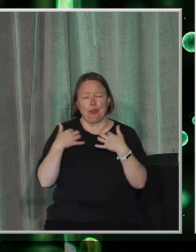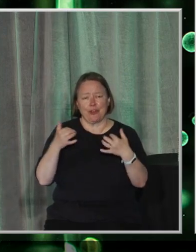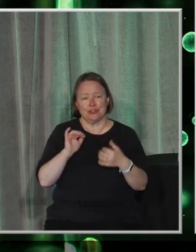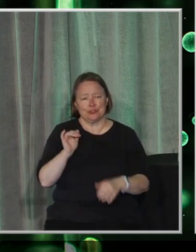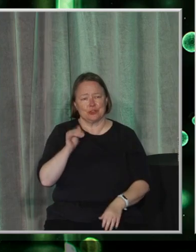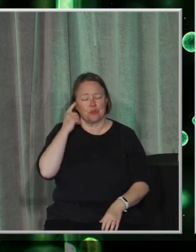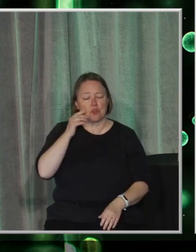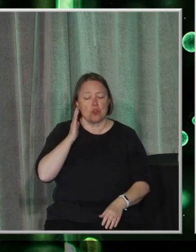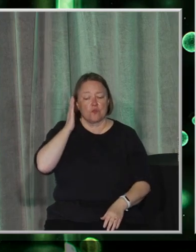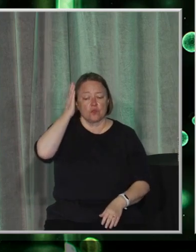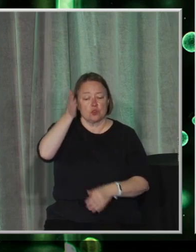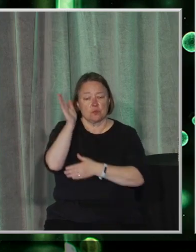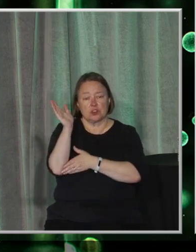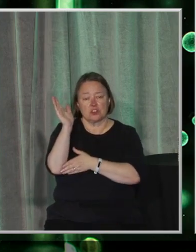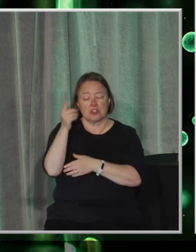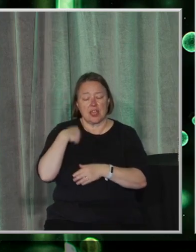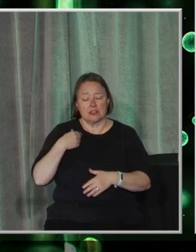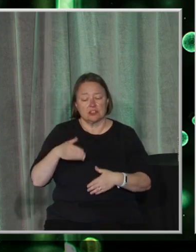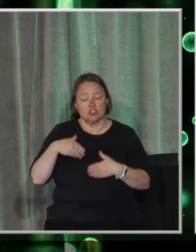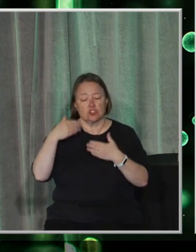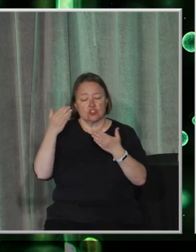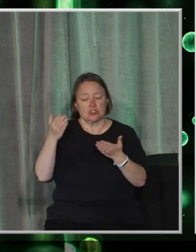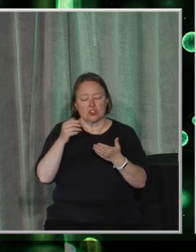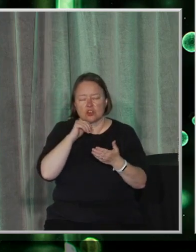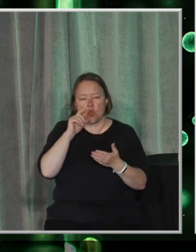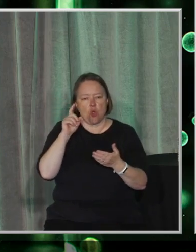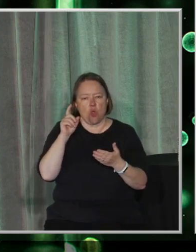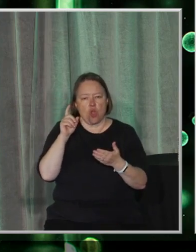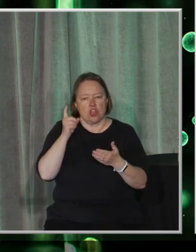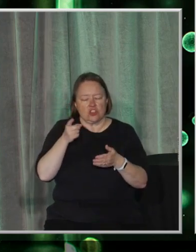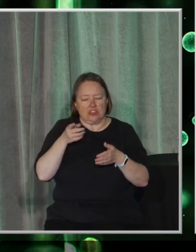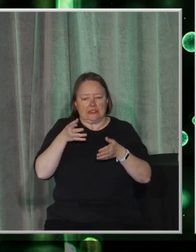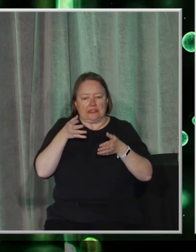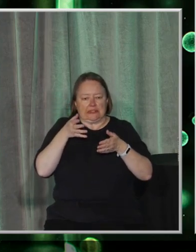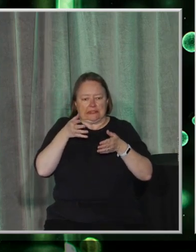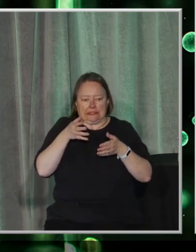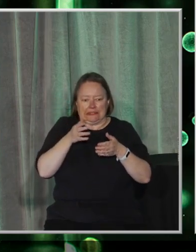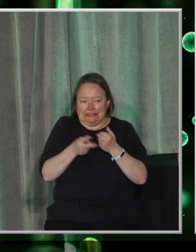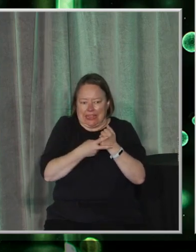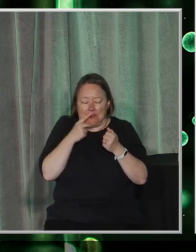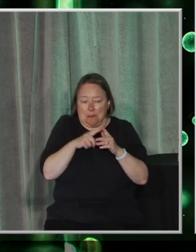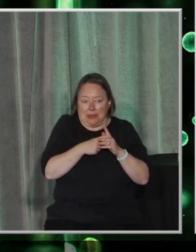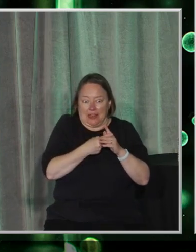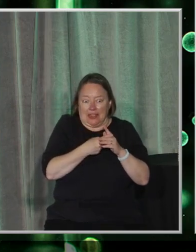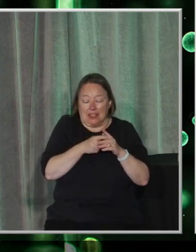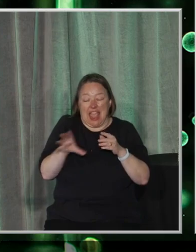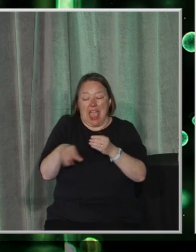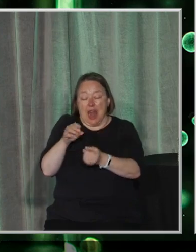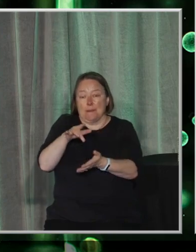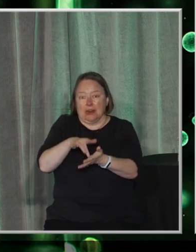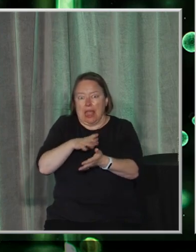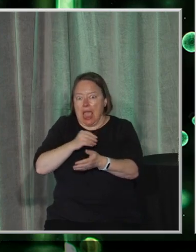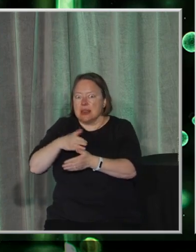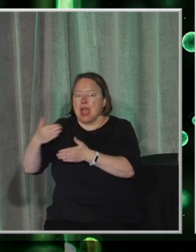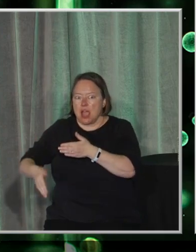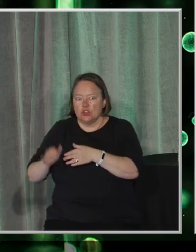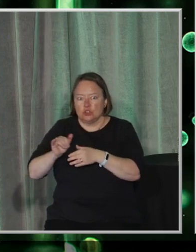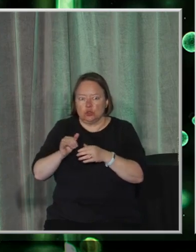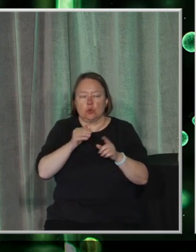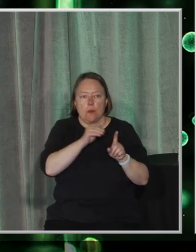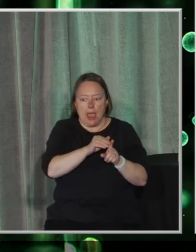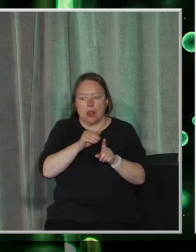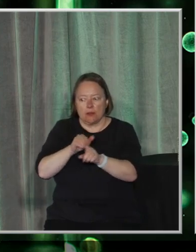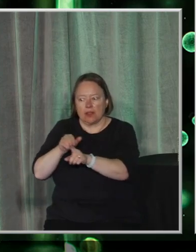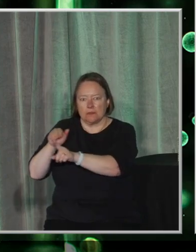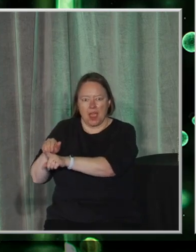For a future presentation, I would suggest to not just leave that for the beginning and keep, like, put it in the middle and put it at the end. Remind us again